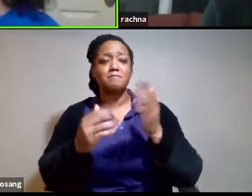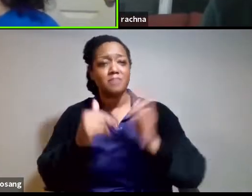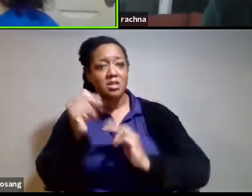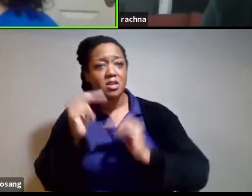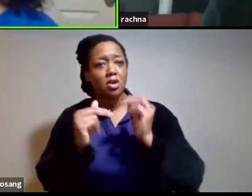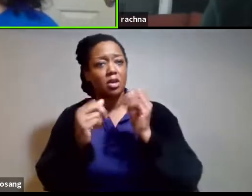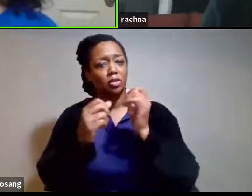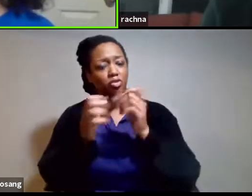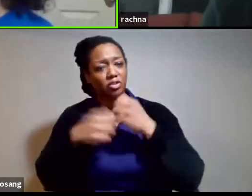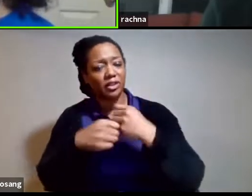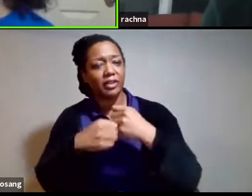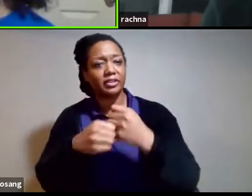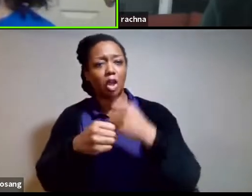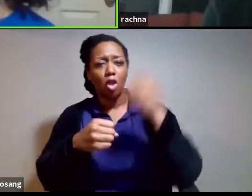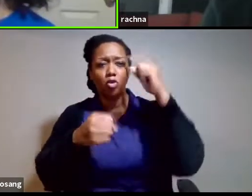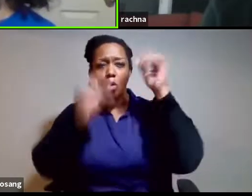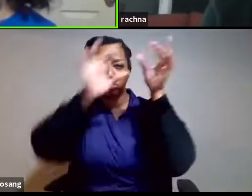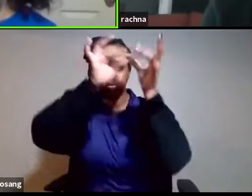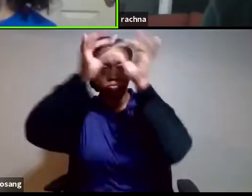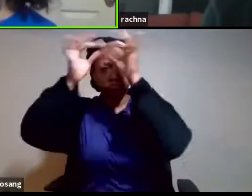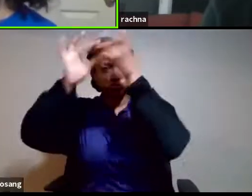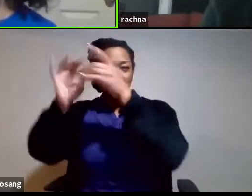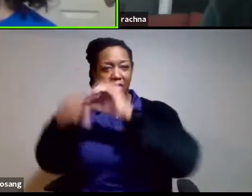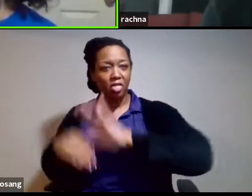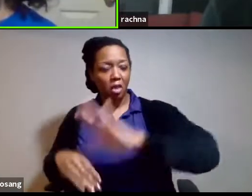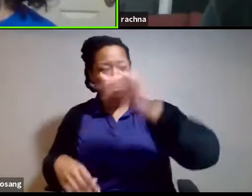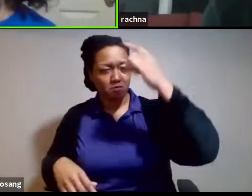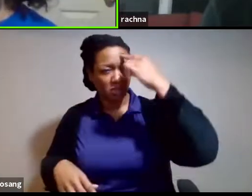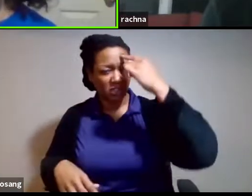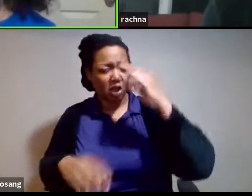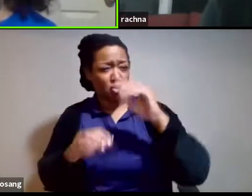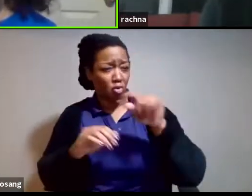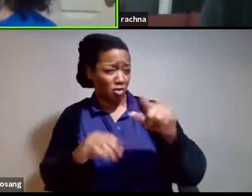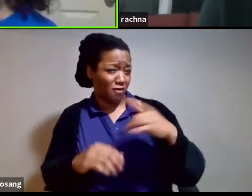How do you reconcile that with using keyboarding as an accommodation?